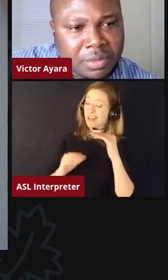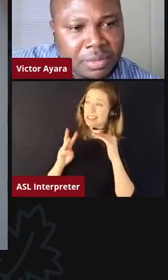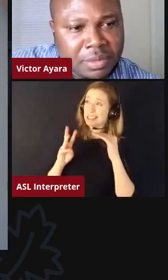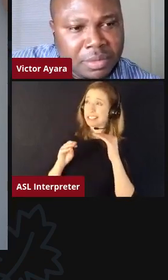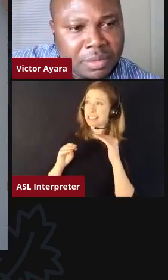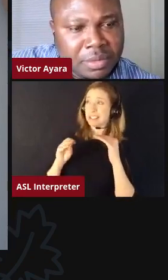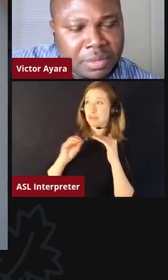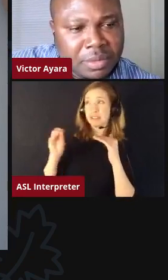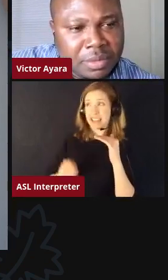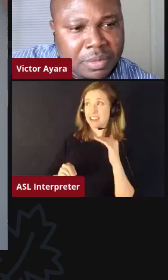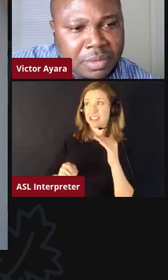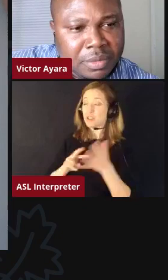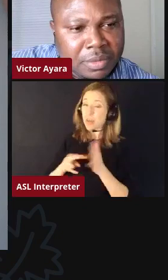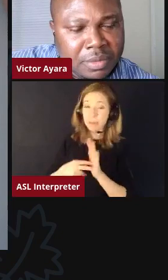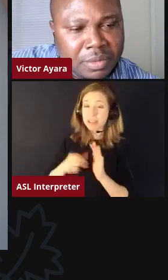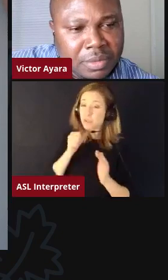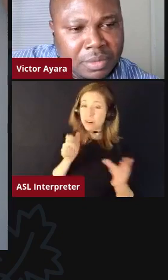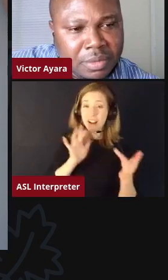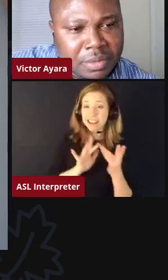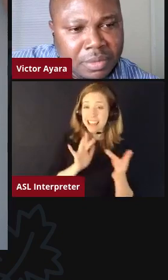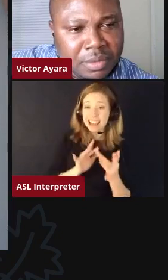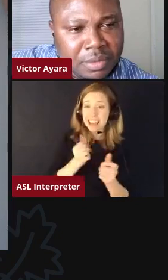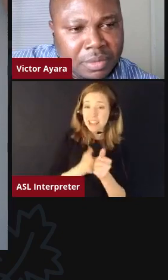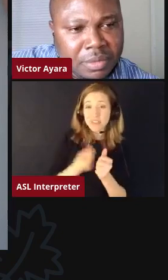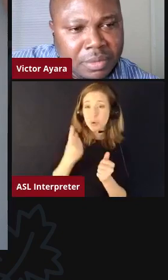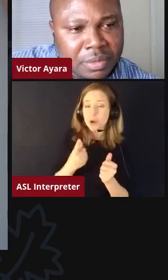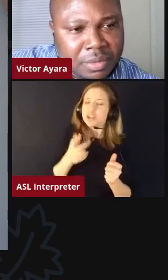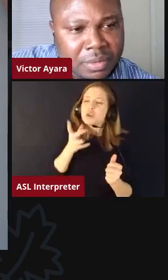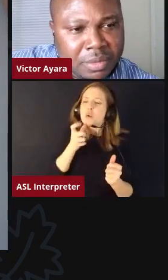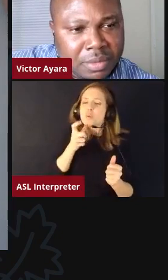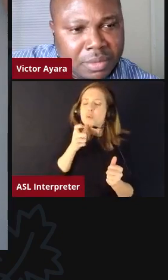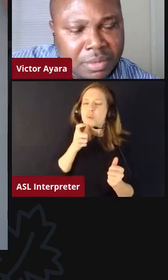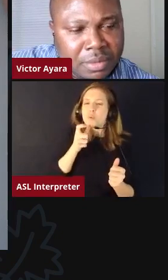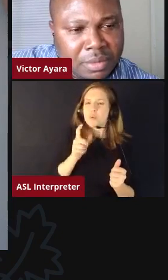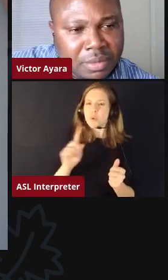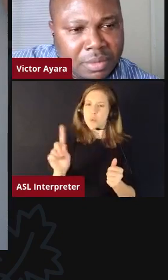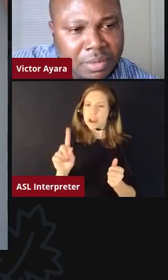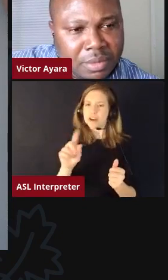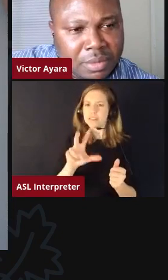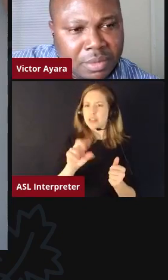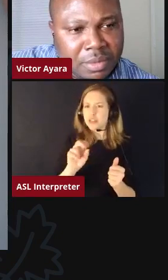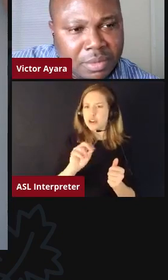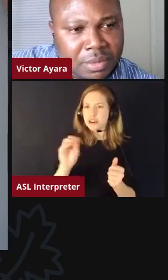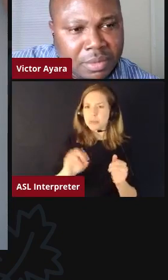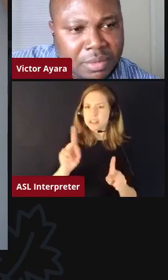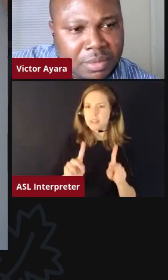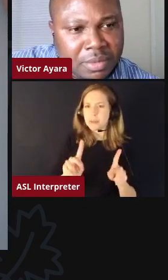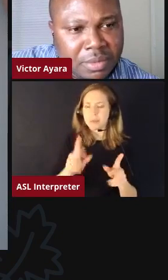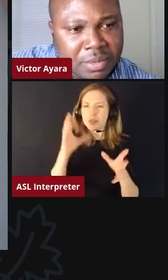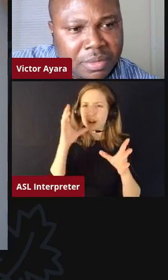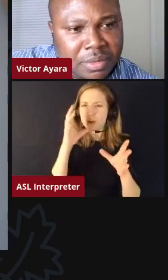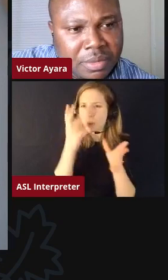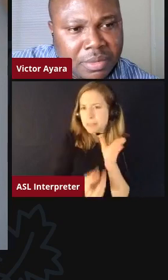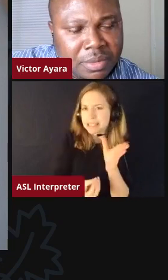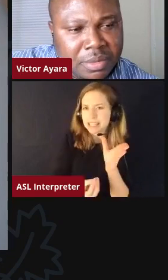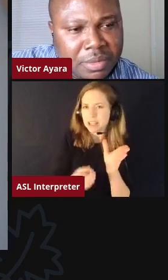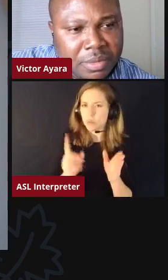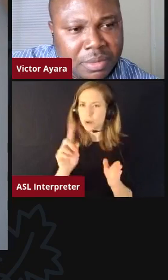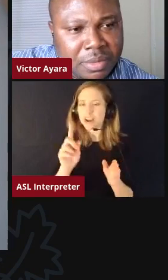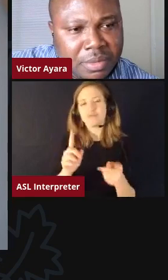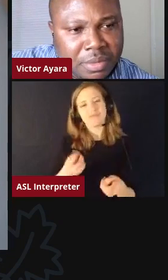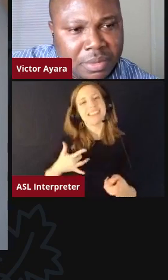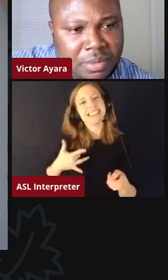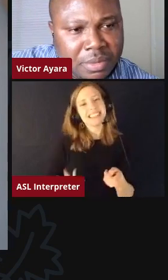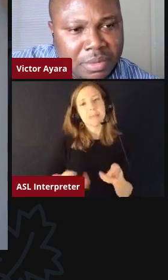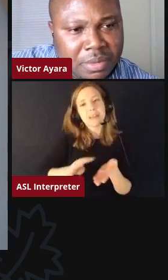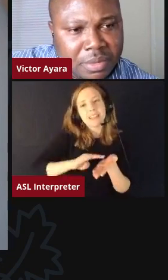30% that we're missing, and they tend to be minorities. And then what communities are they in? And so yes, I think that this is